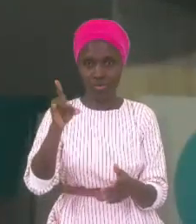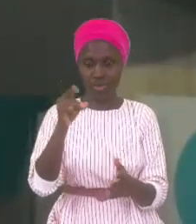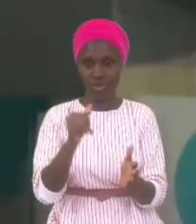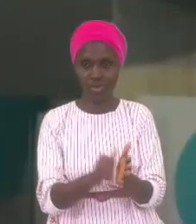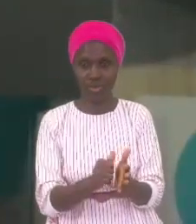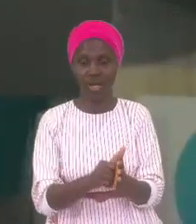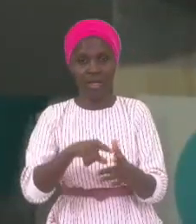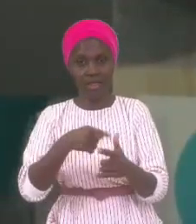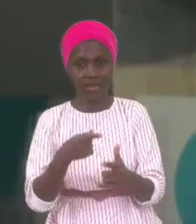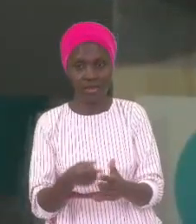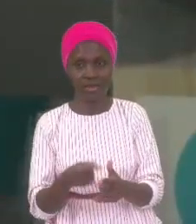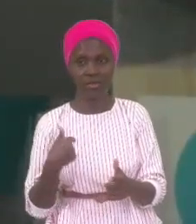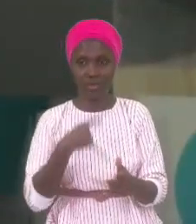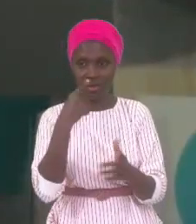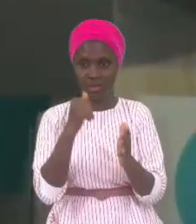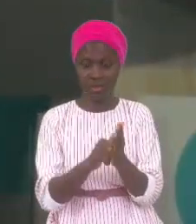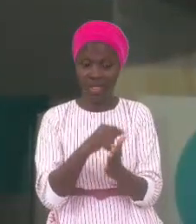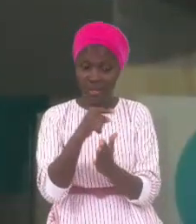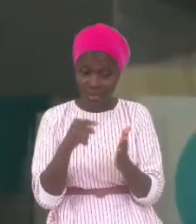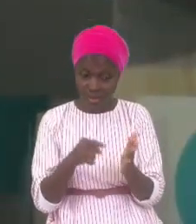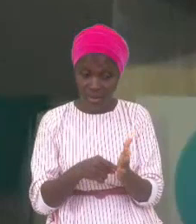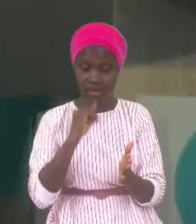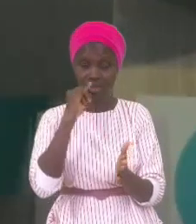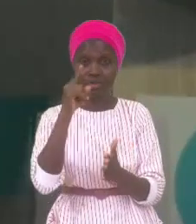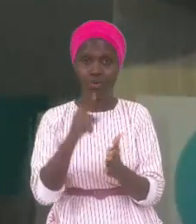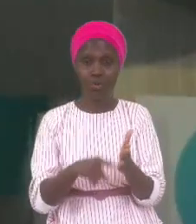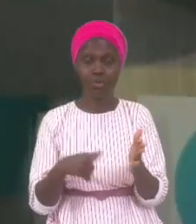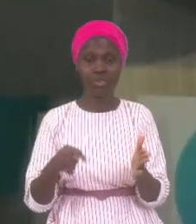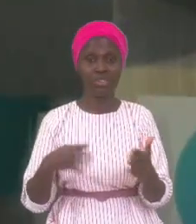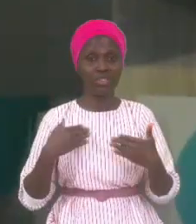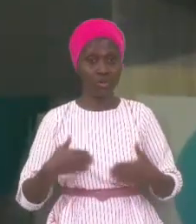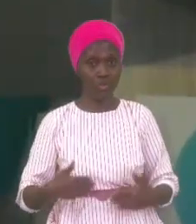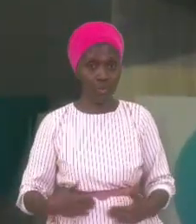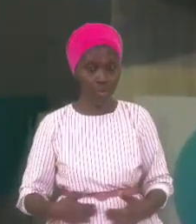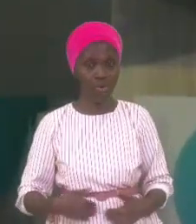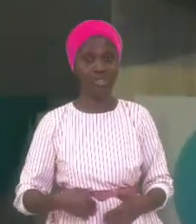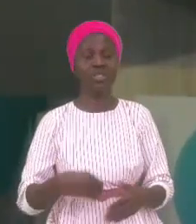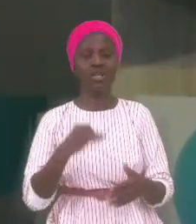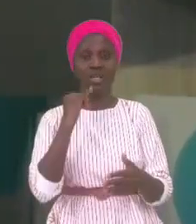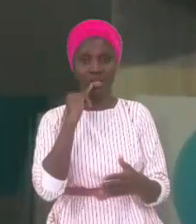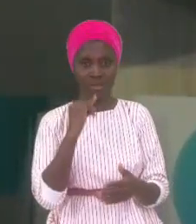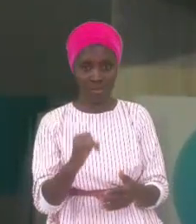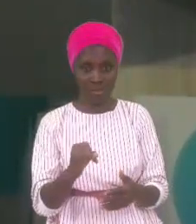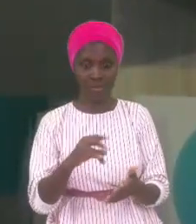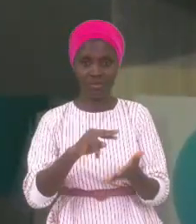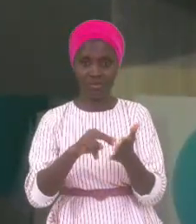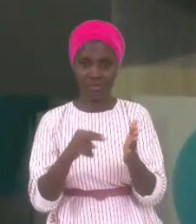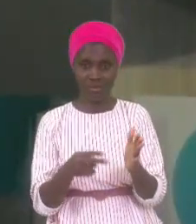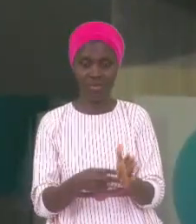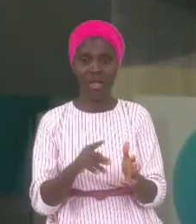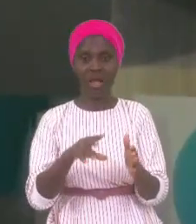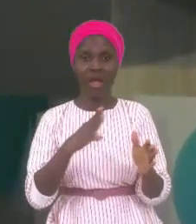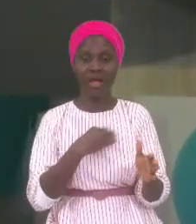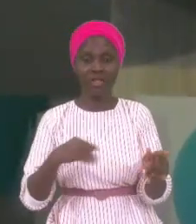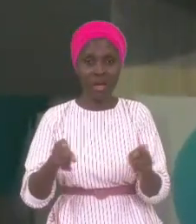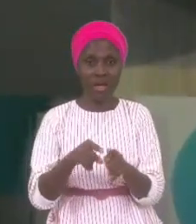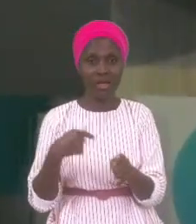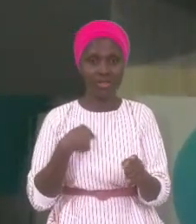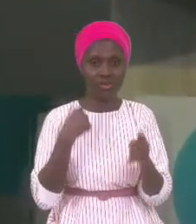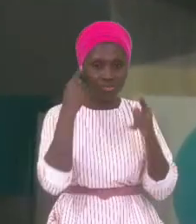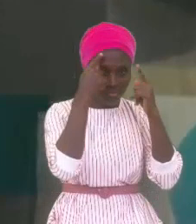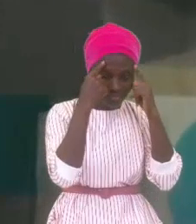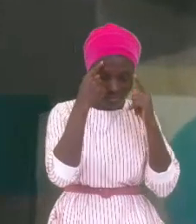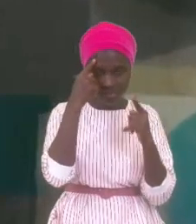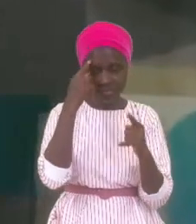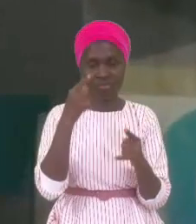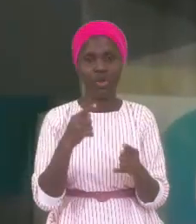say this is what the body looks like. And as we consider all those things that the Bible says about the